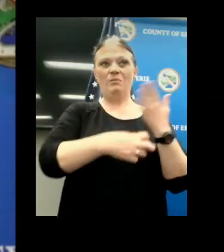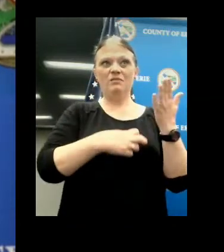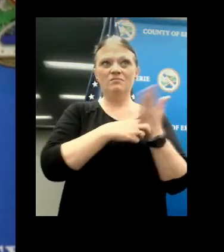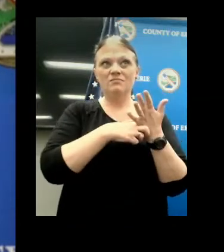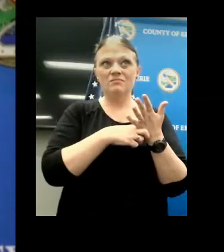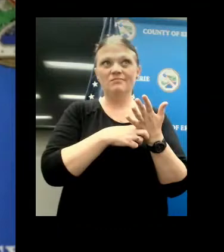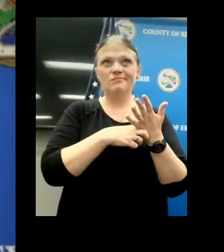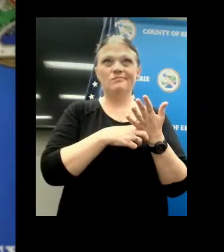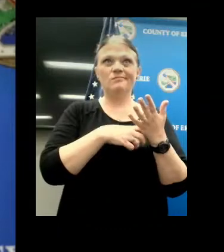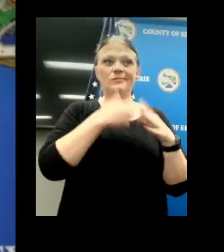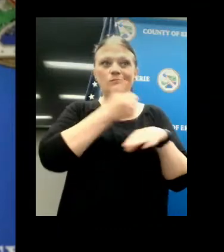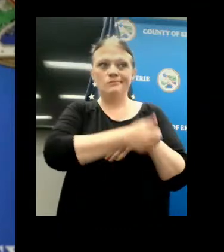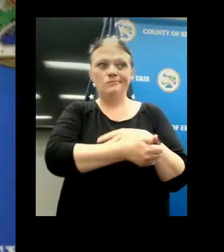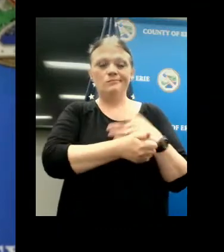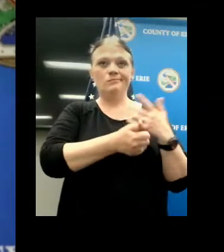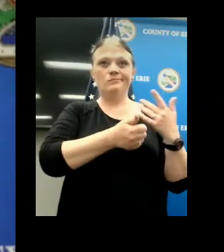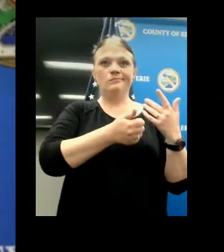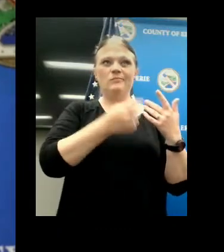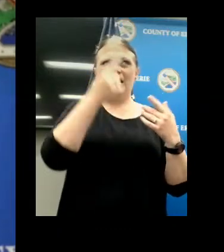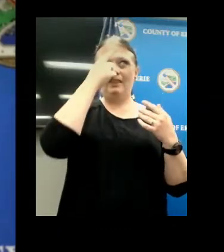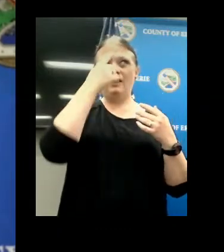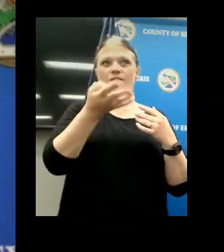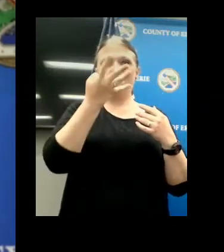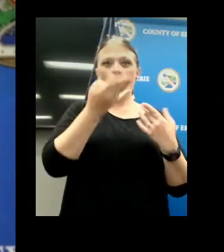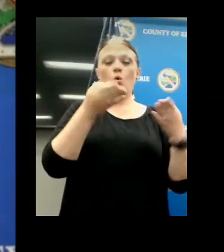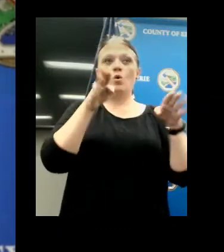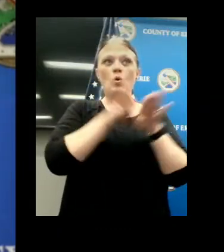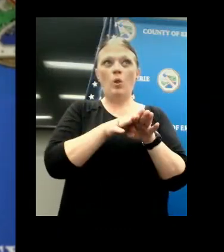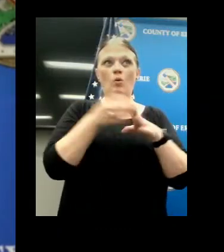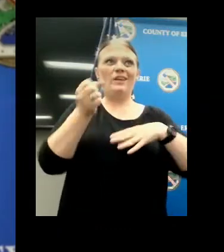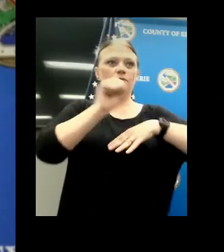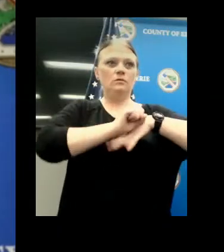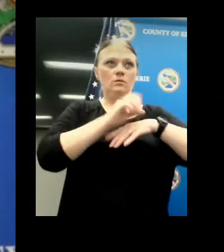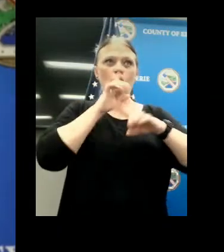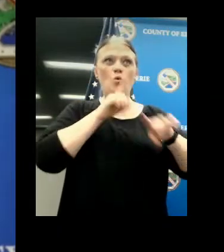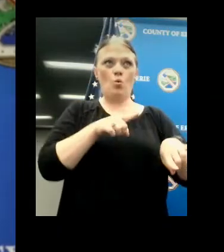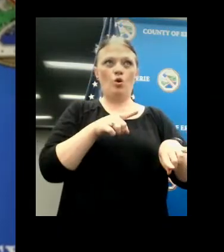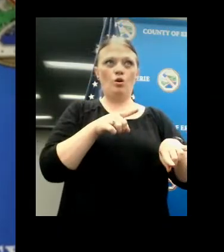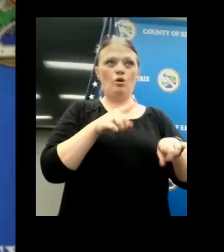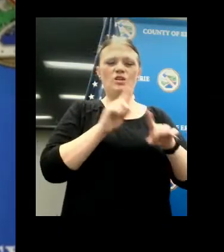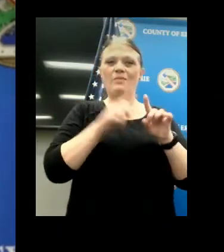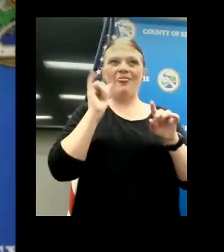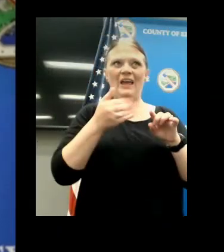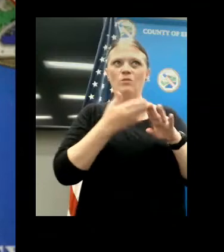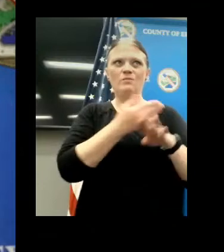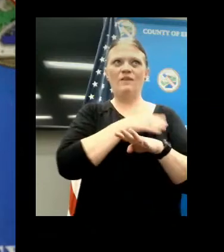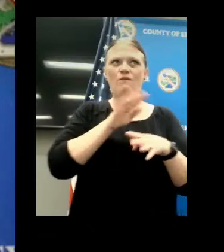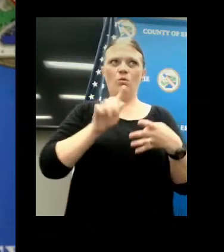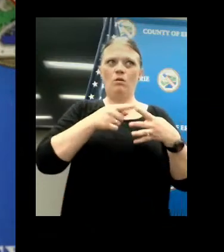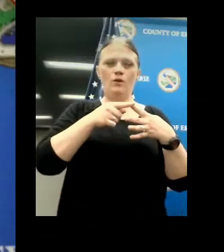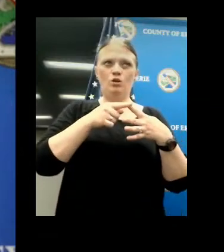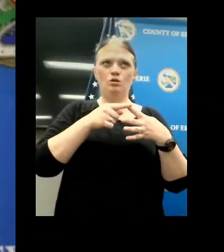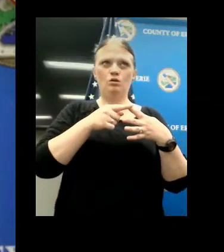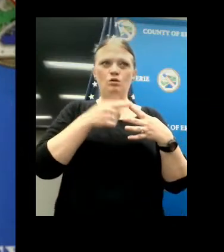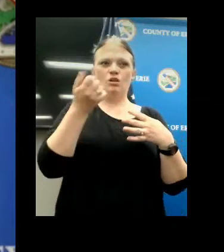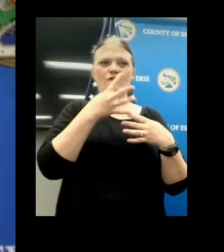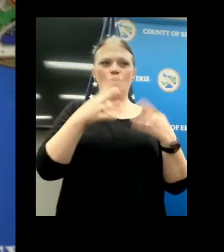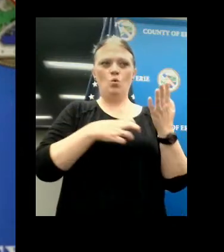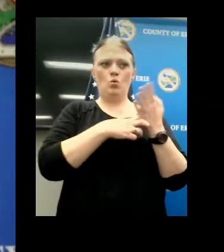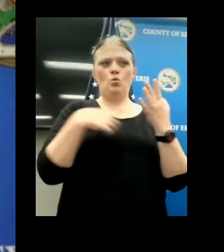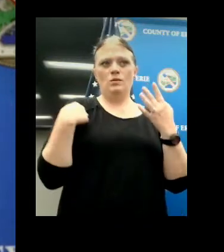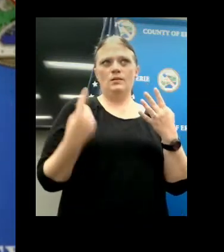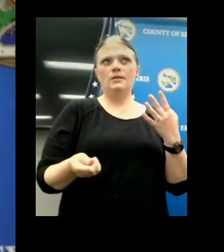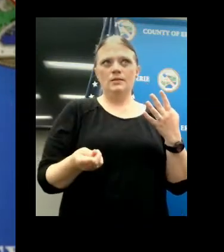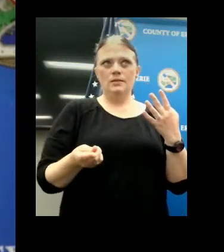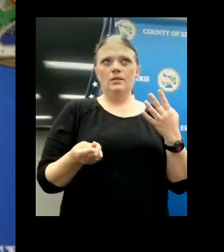or we have had to give, I think, 4 close orders so far. Those all occurred before phase 1, and we have given a couple violations